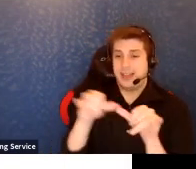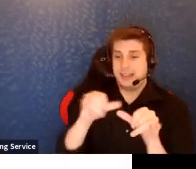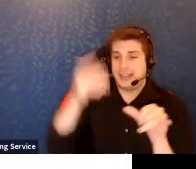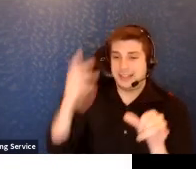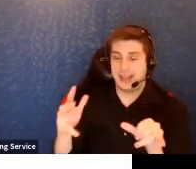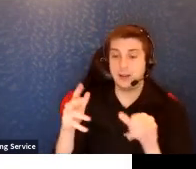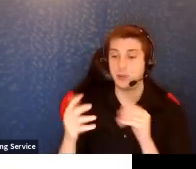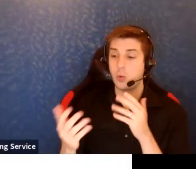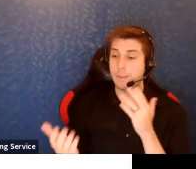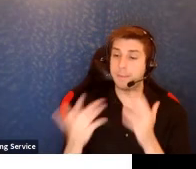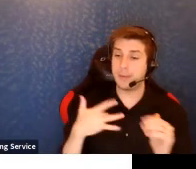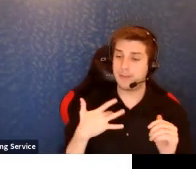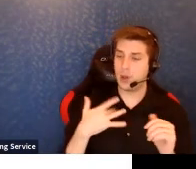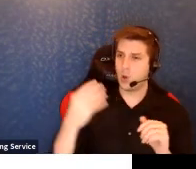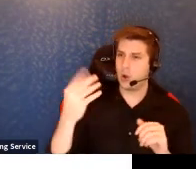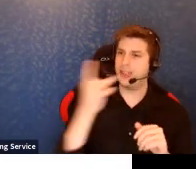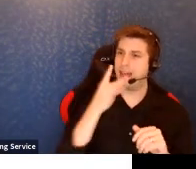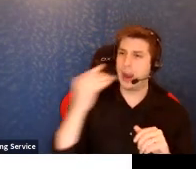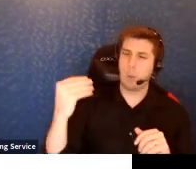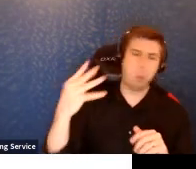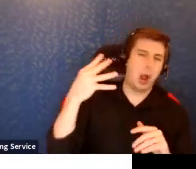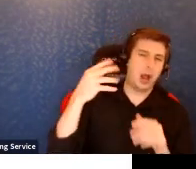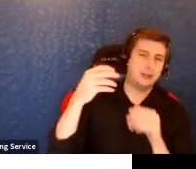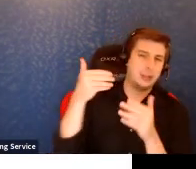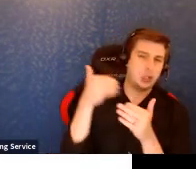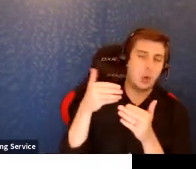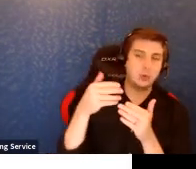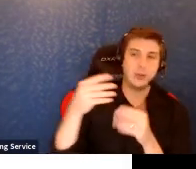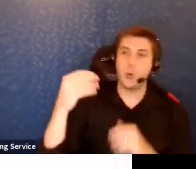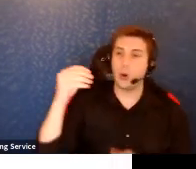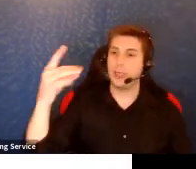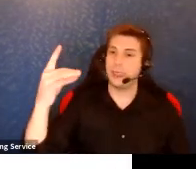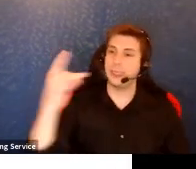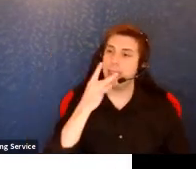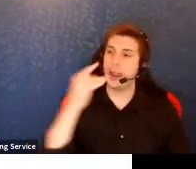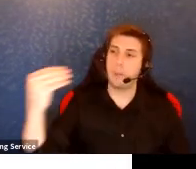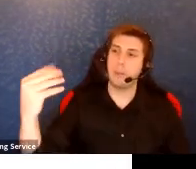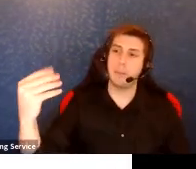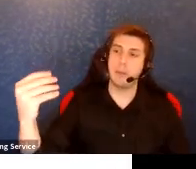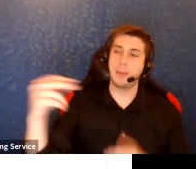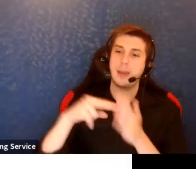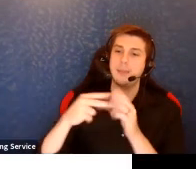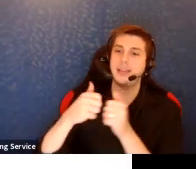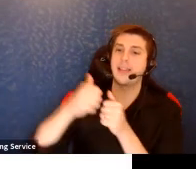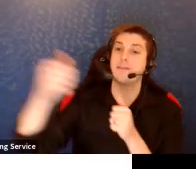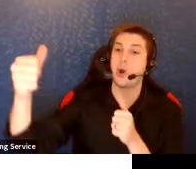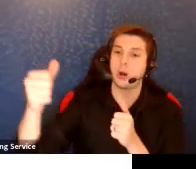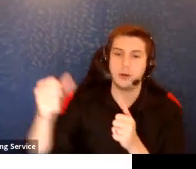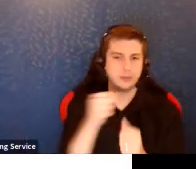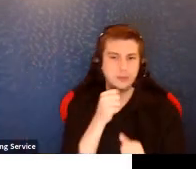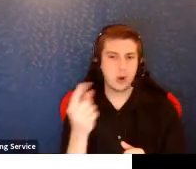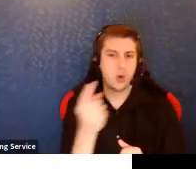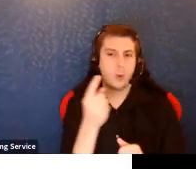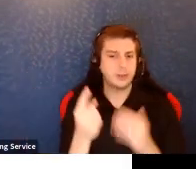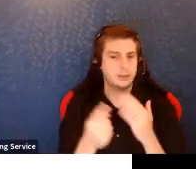being close and a dim light as being far, but that's not always the case. We